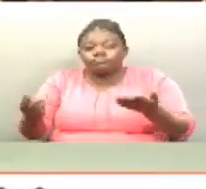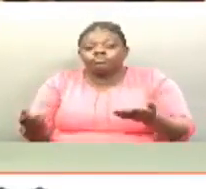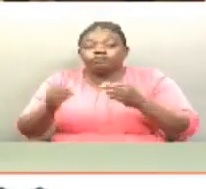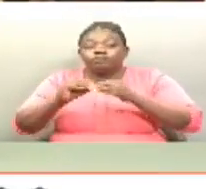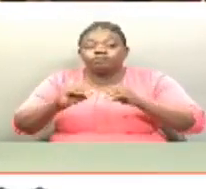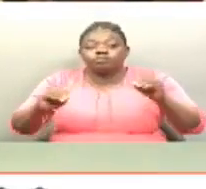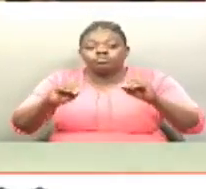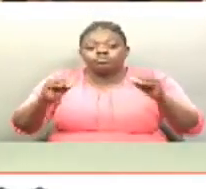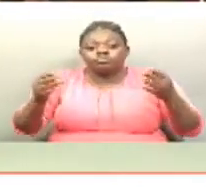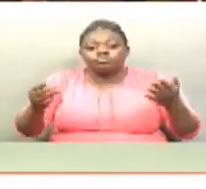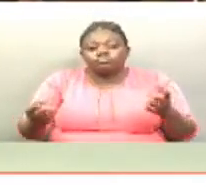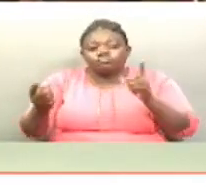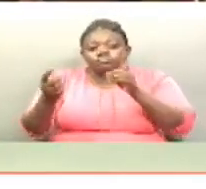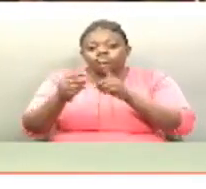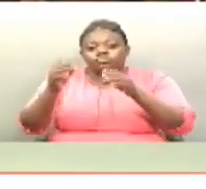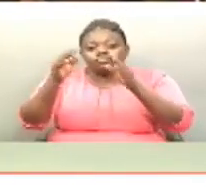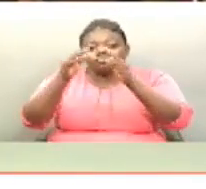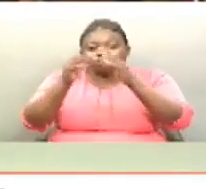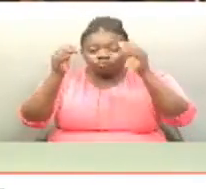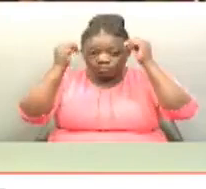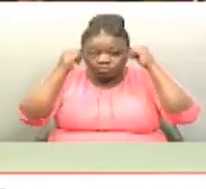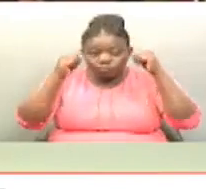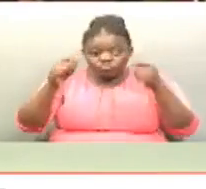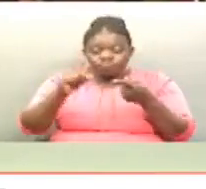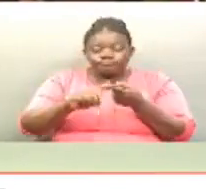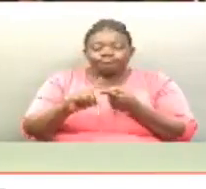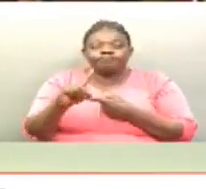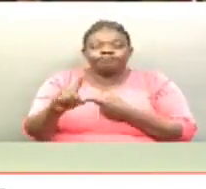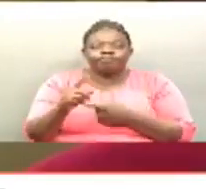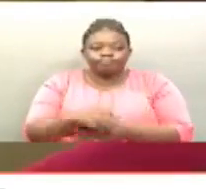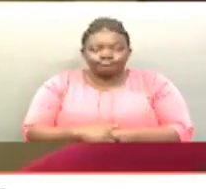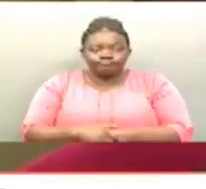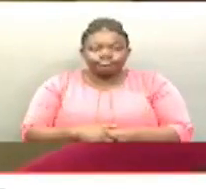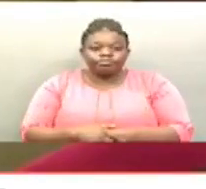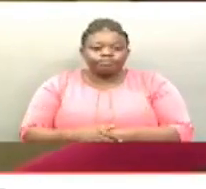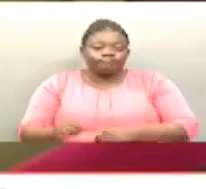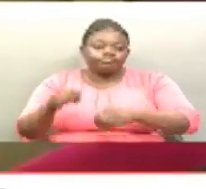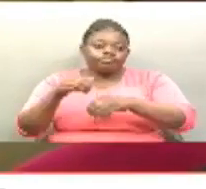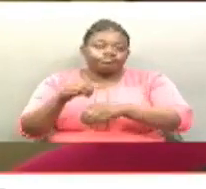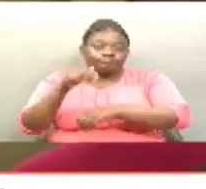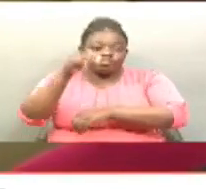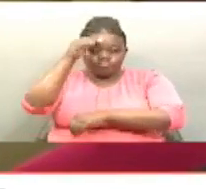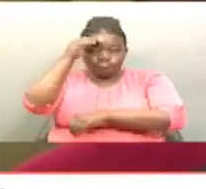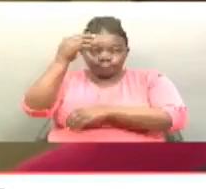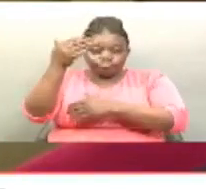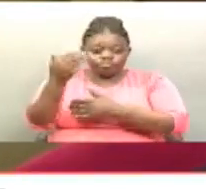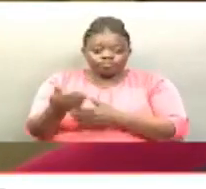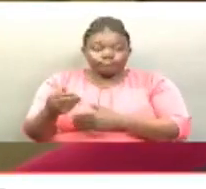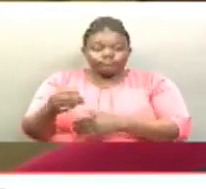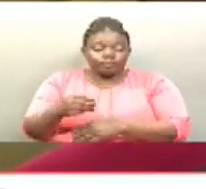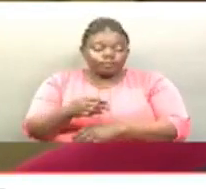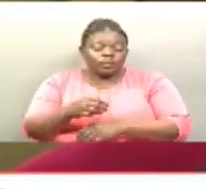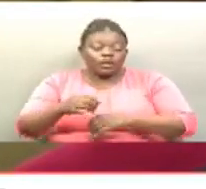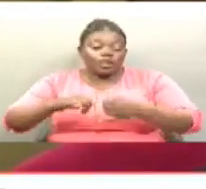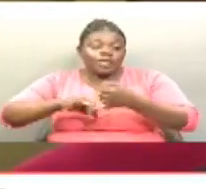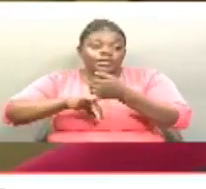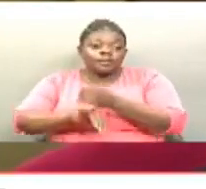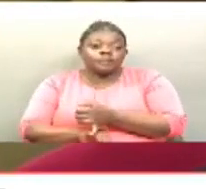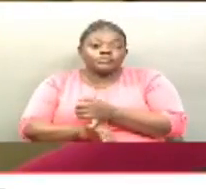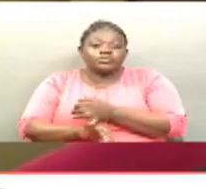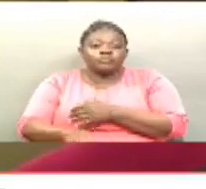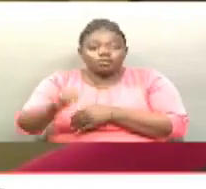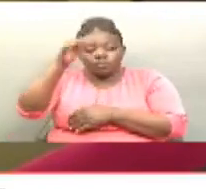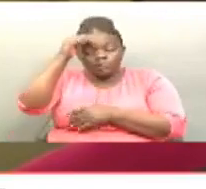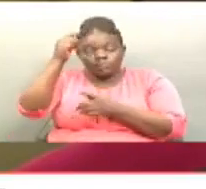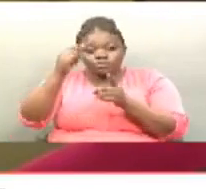Kasenyi baasinga makubo Pulezidenti entebe bano kubaddeko abakulu mu poliisi ku ddaala lya Senior Superintendent of Police okutuuka